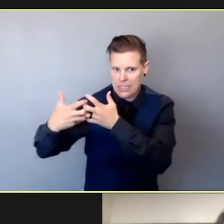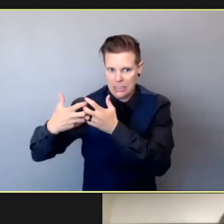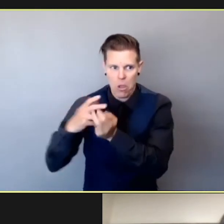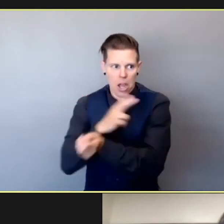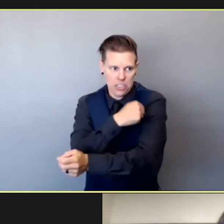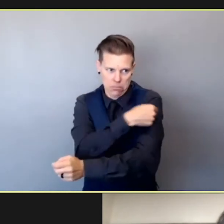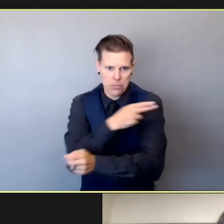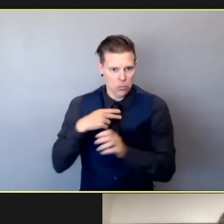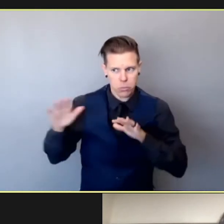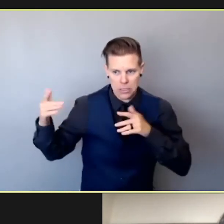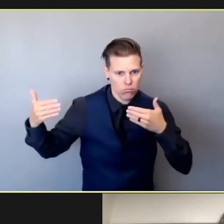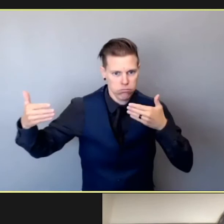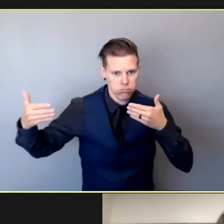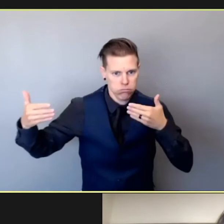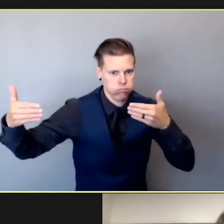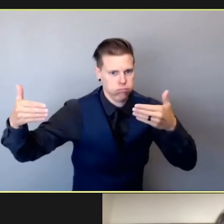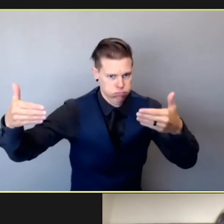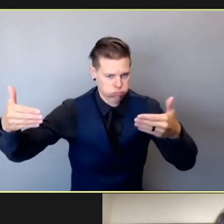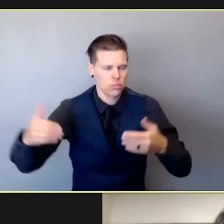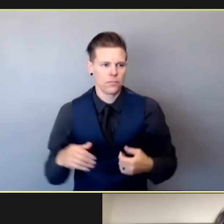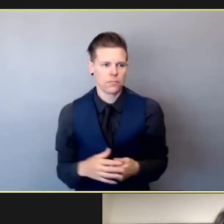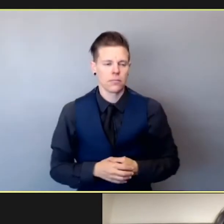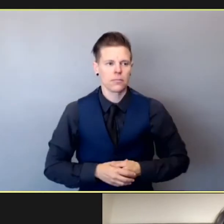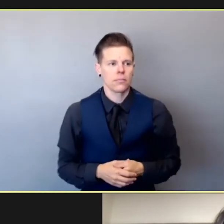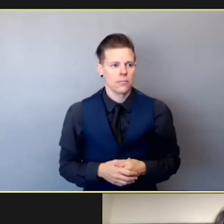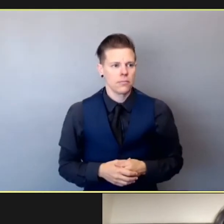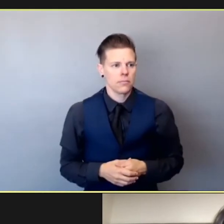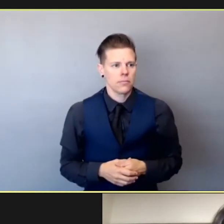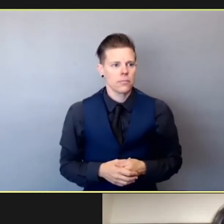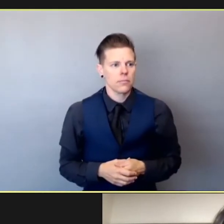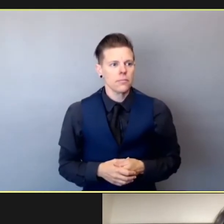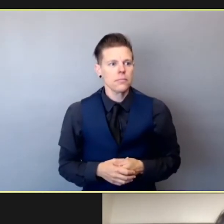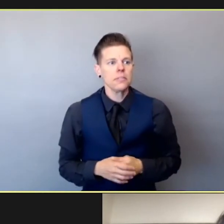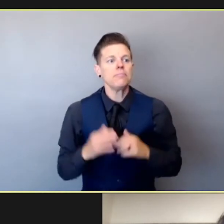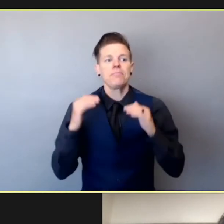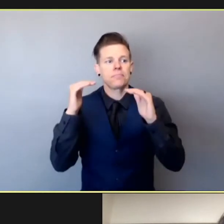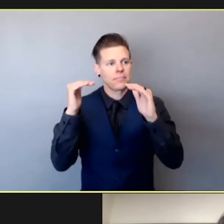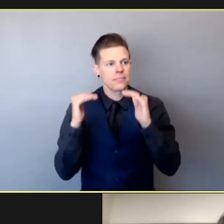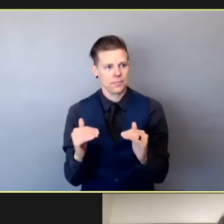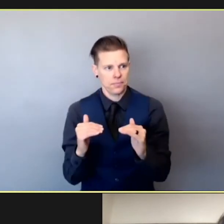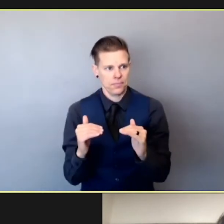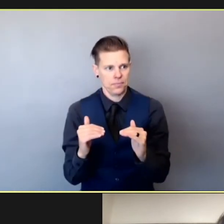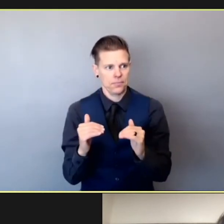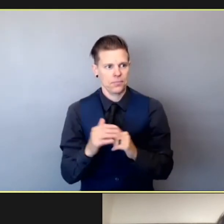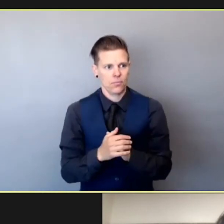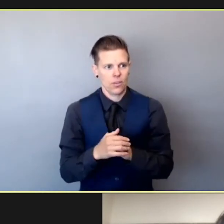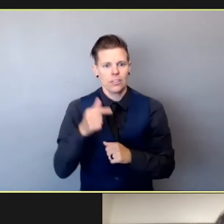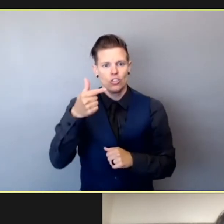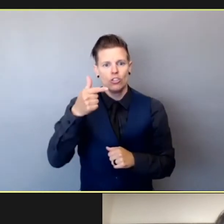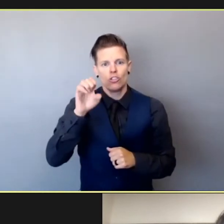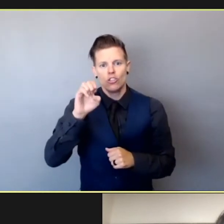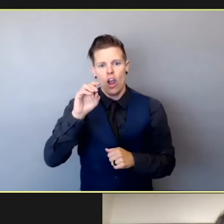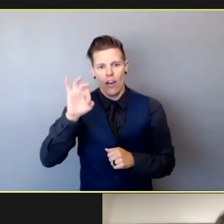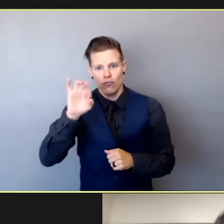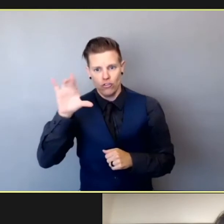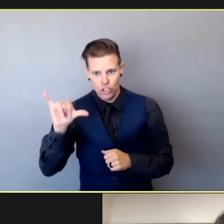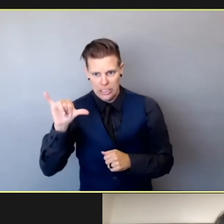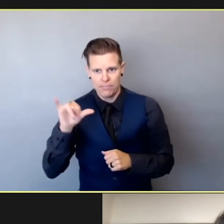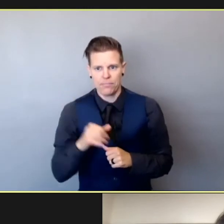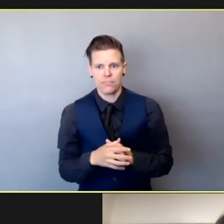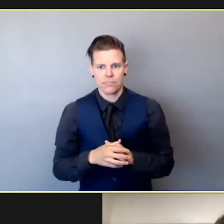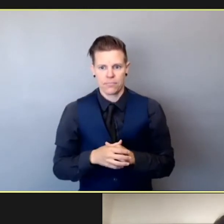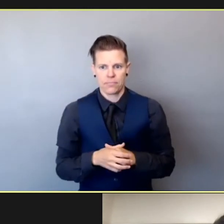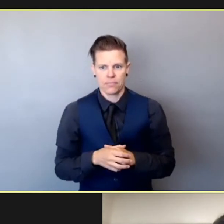Thanks. Okay, thank you so much. Our next question will come from Jeffrey Plant, followed by Julia Goldberg, and then